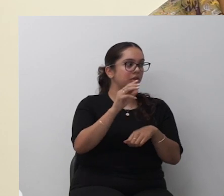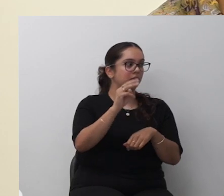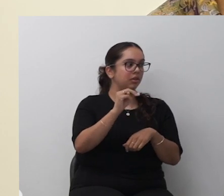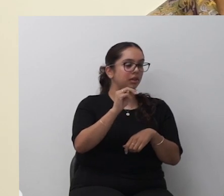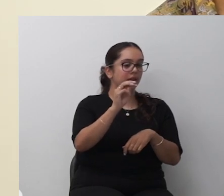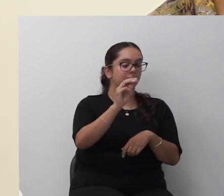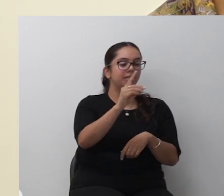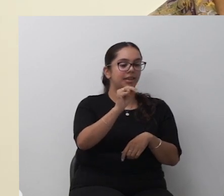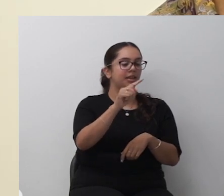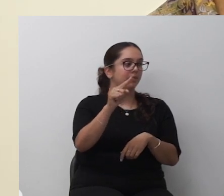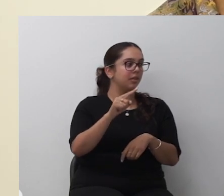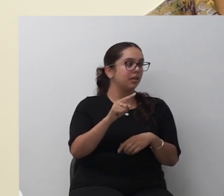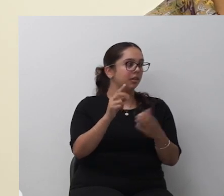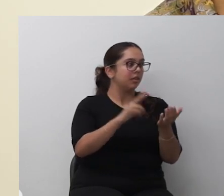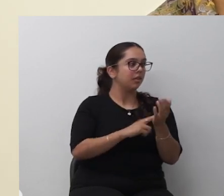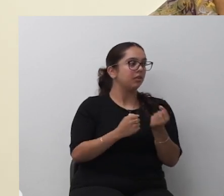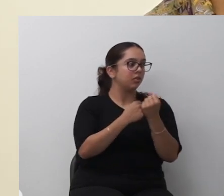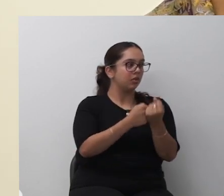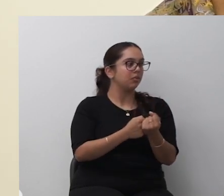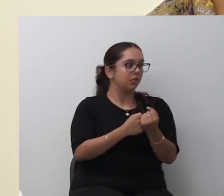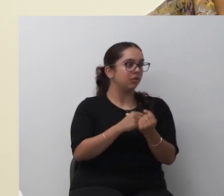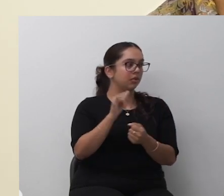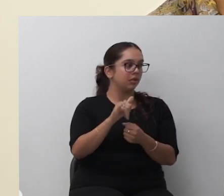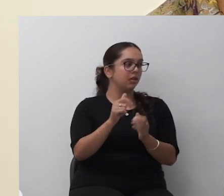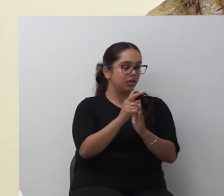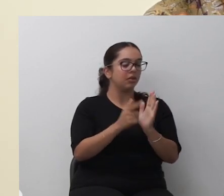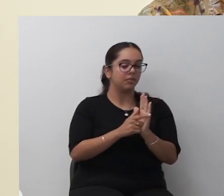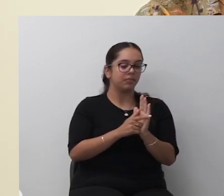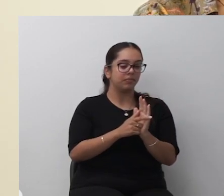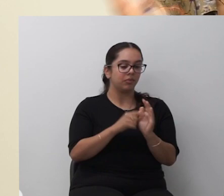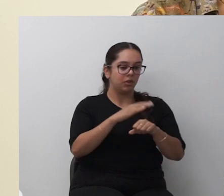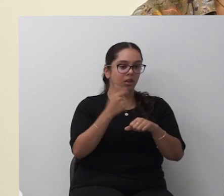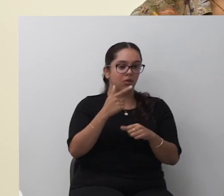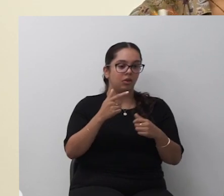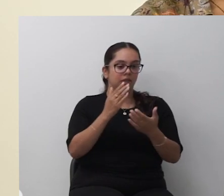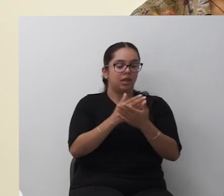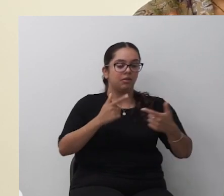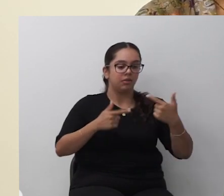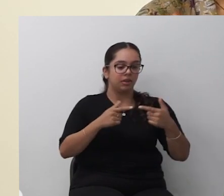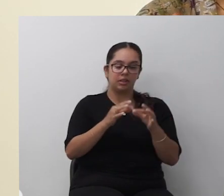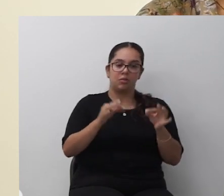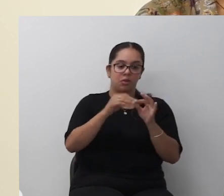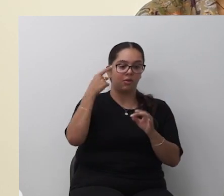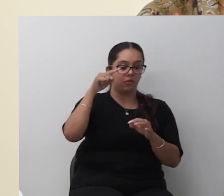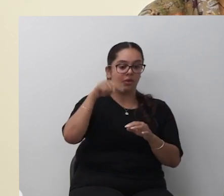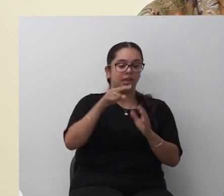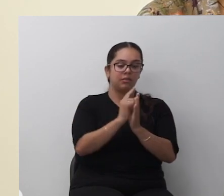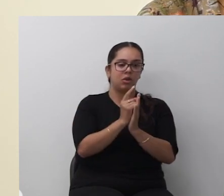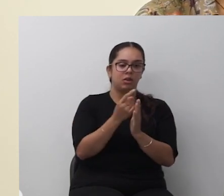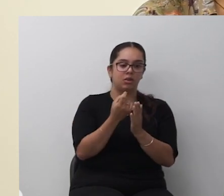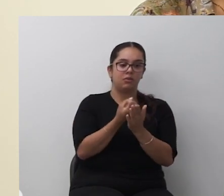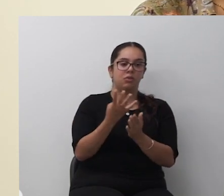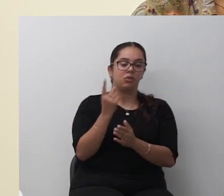in solidarity of that resolution. So the resolution calling for a ceasefire, which is, again, so important now in a specific moment when just a few days